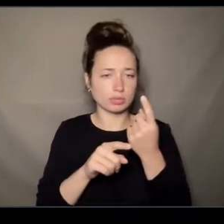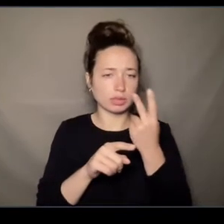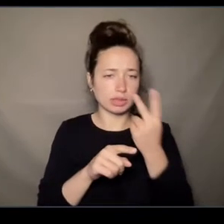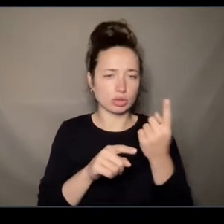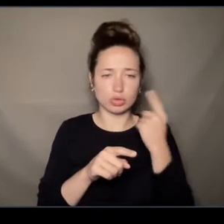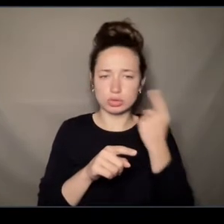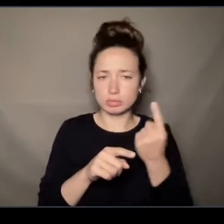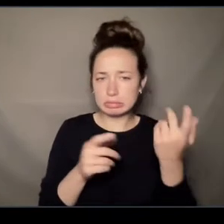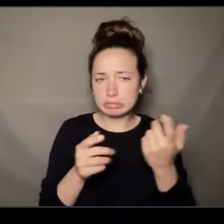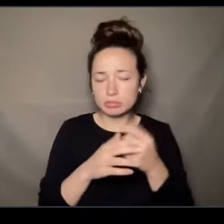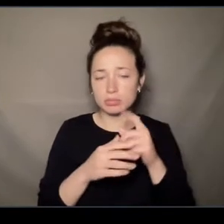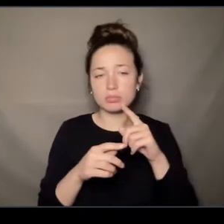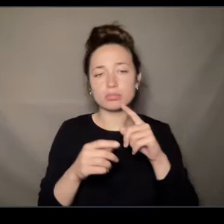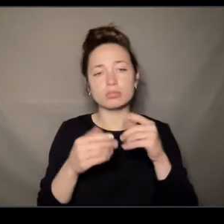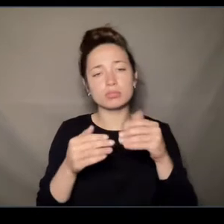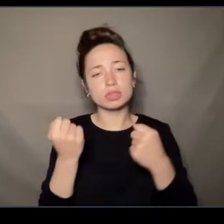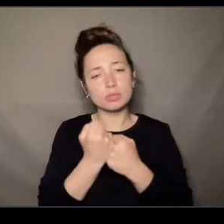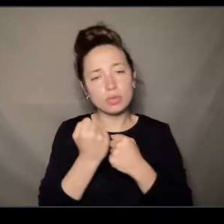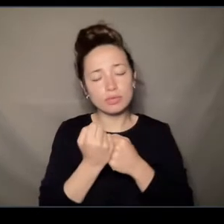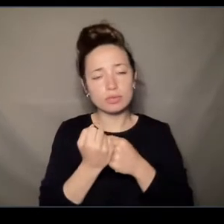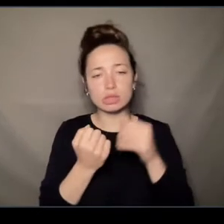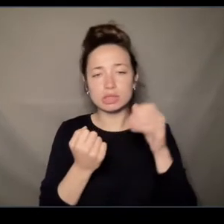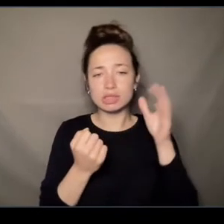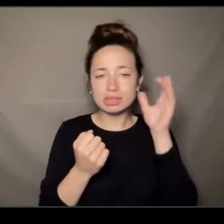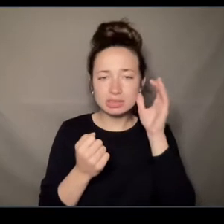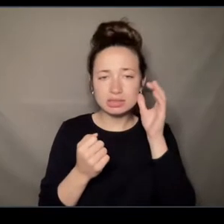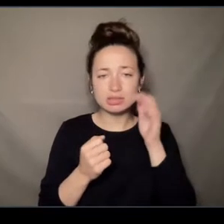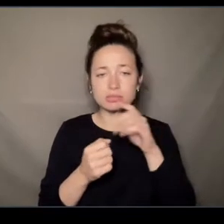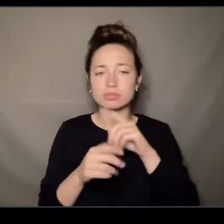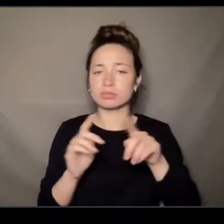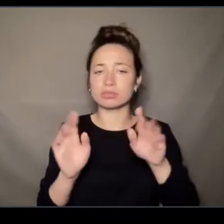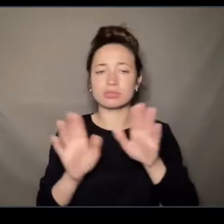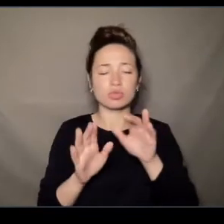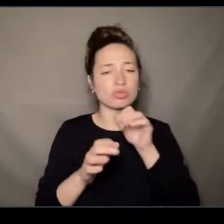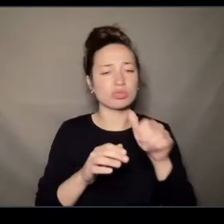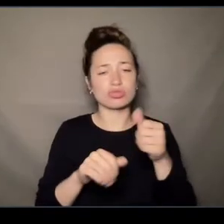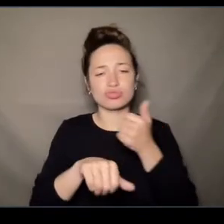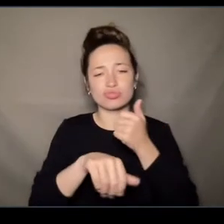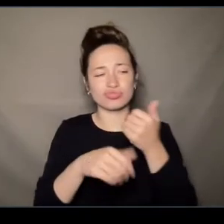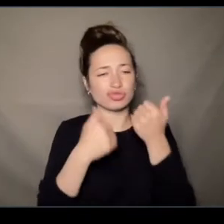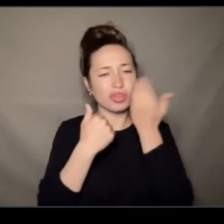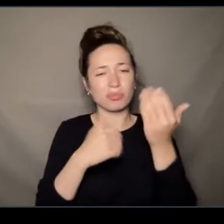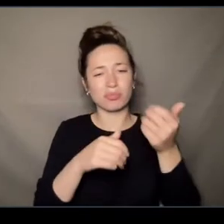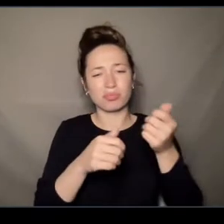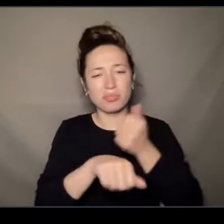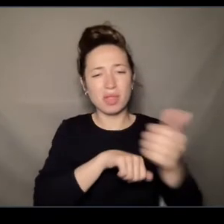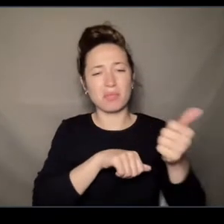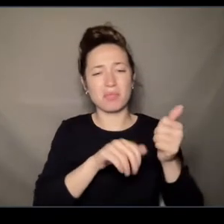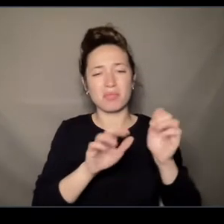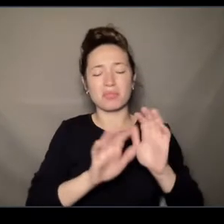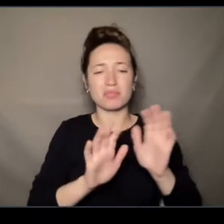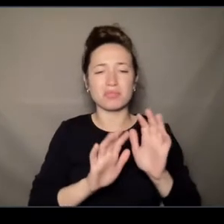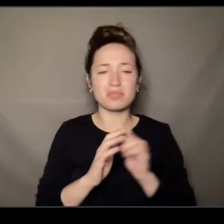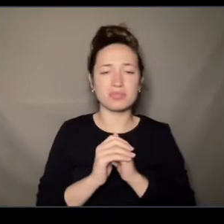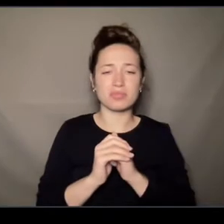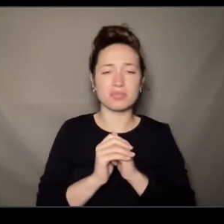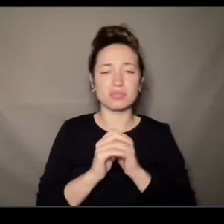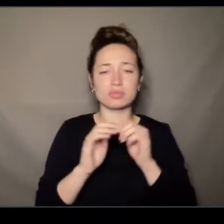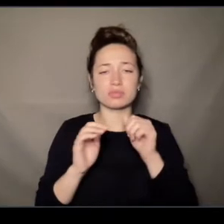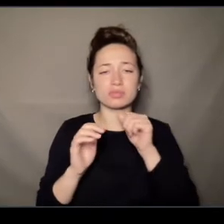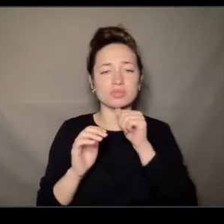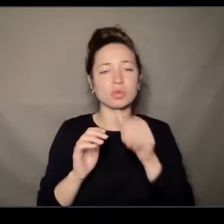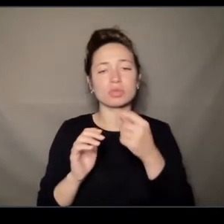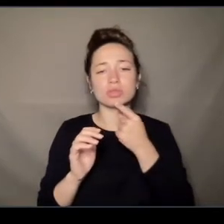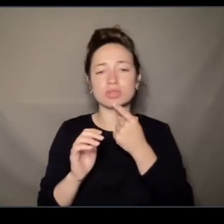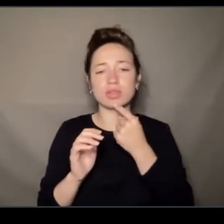something, but be supportive and listen to them. But please don't try to shame or blame them.